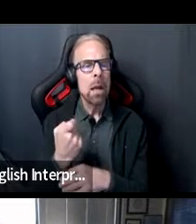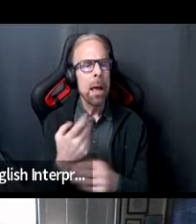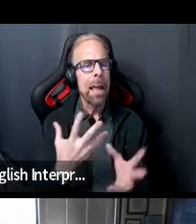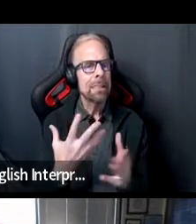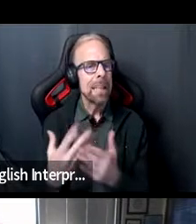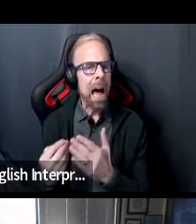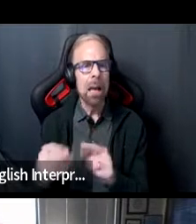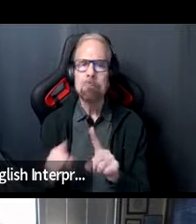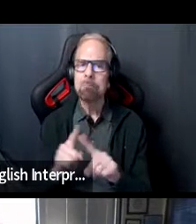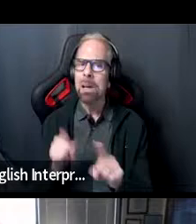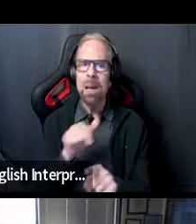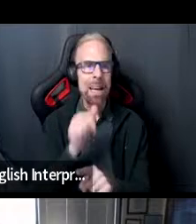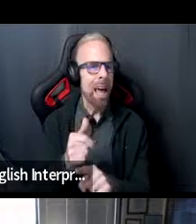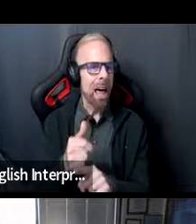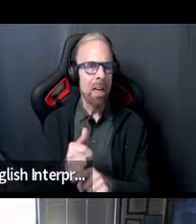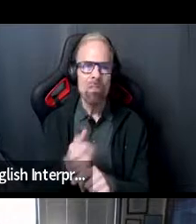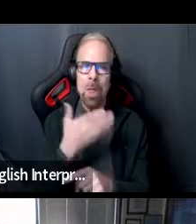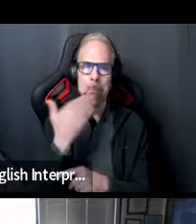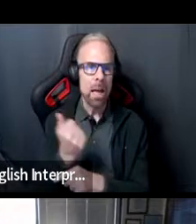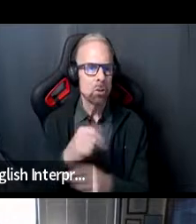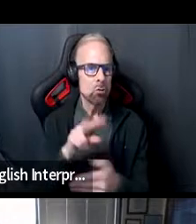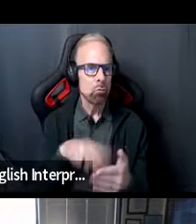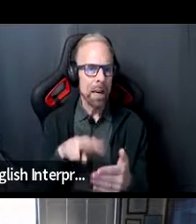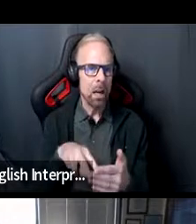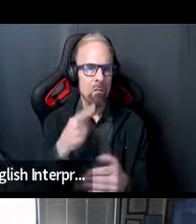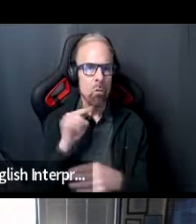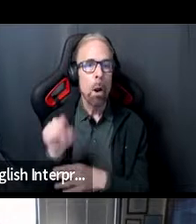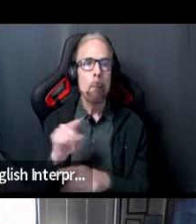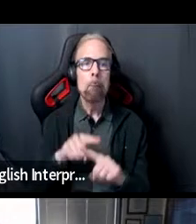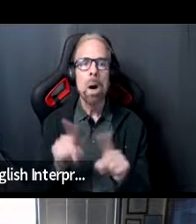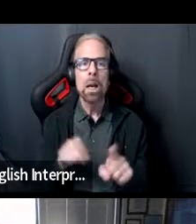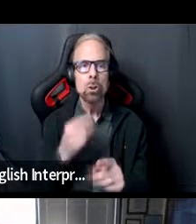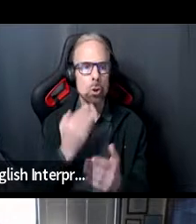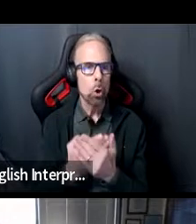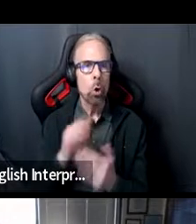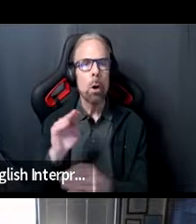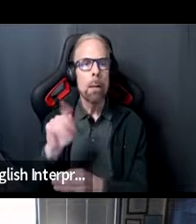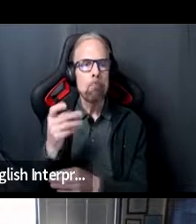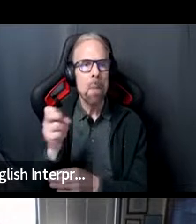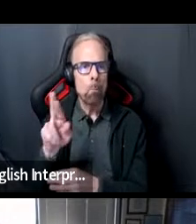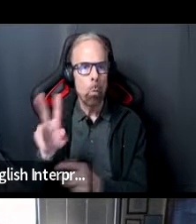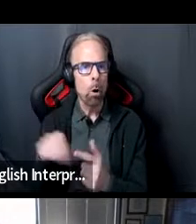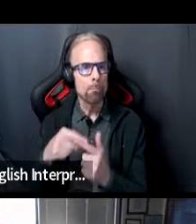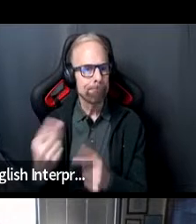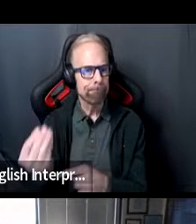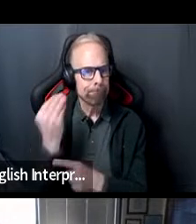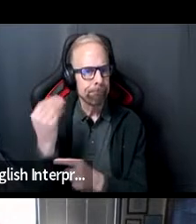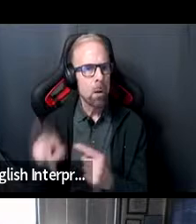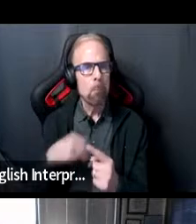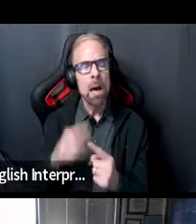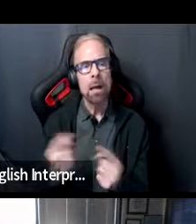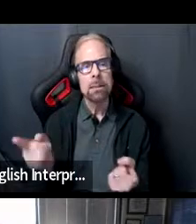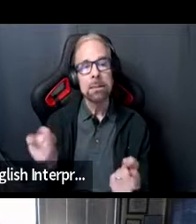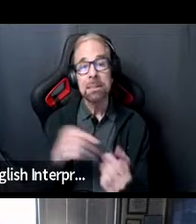you. So, because it's definitely a memoir about dying. So, but it's lovely.